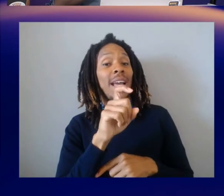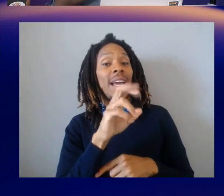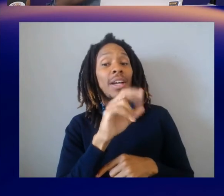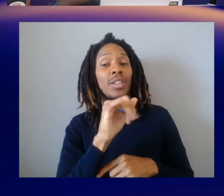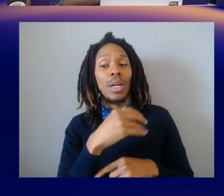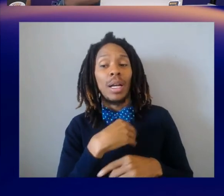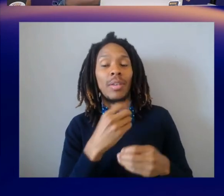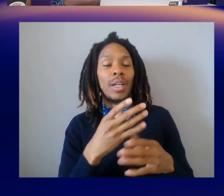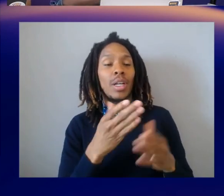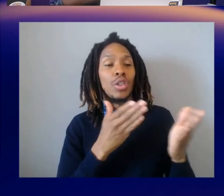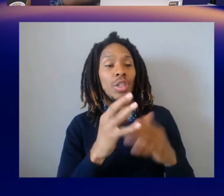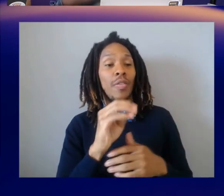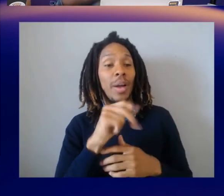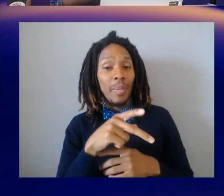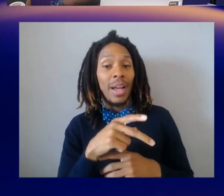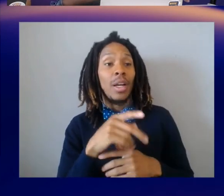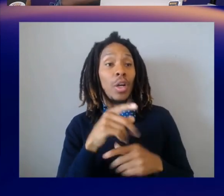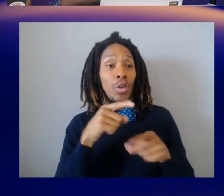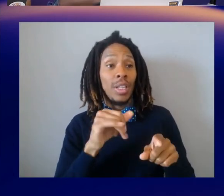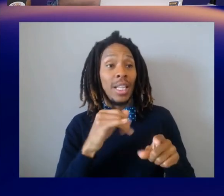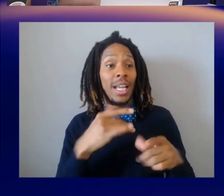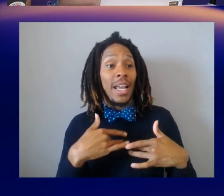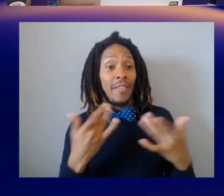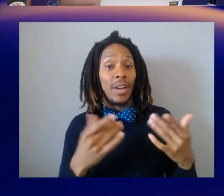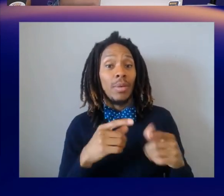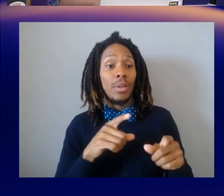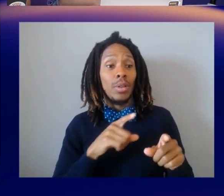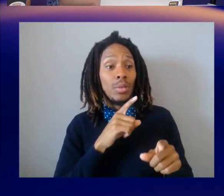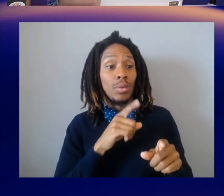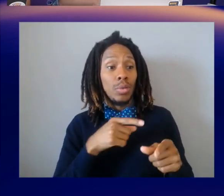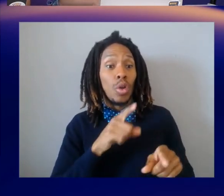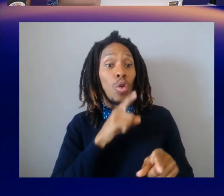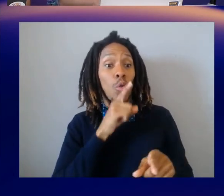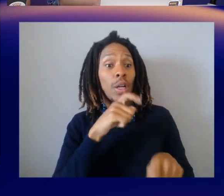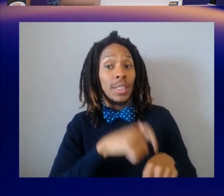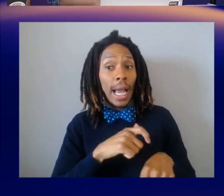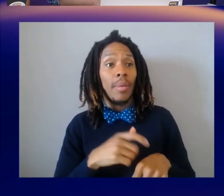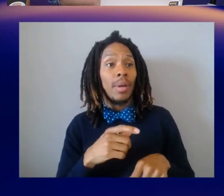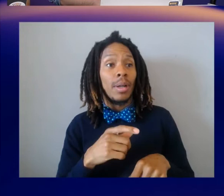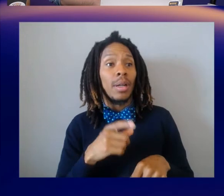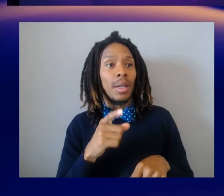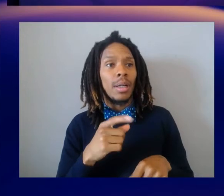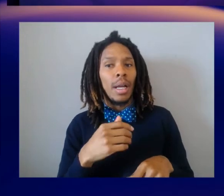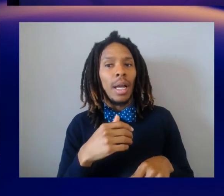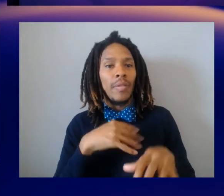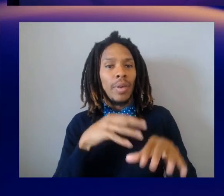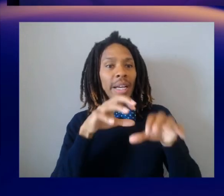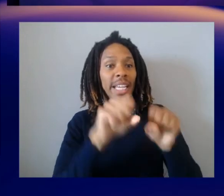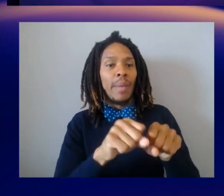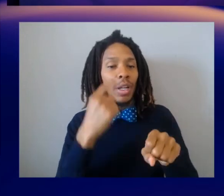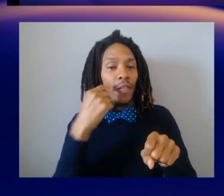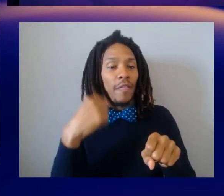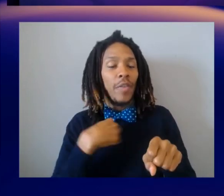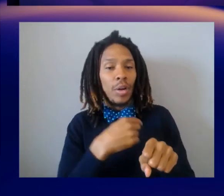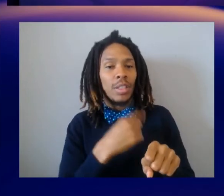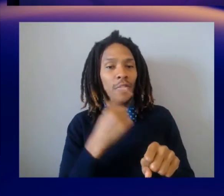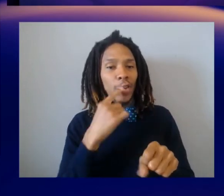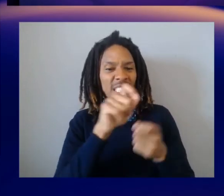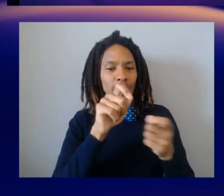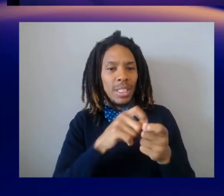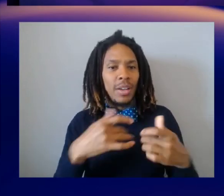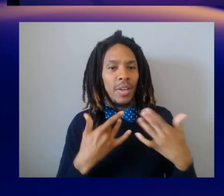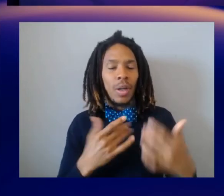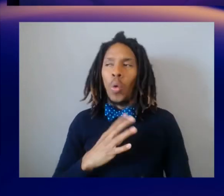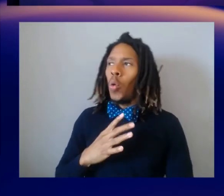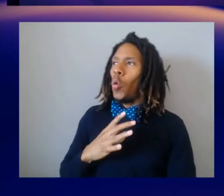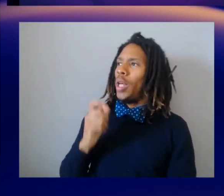from during that event, or during the real time, but now it's taking essentially a capture for us of that specific event. That's really, really cool.